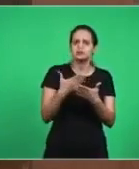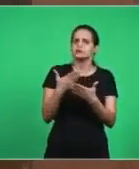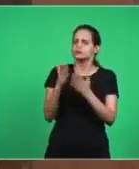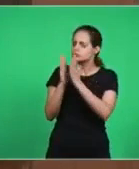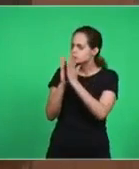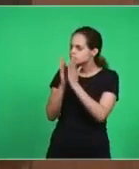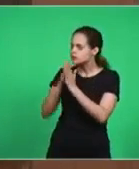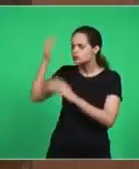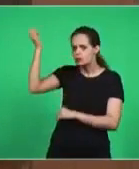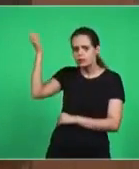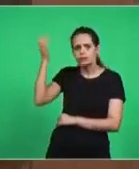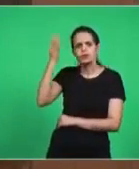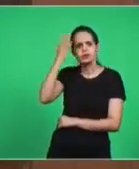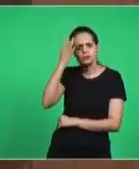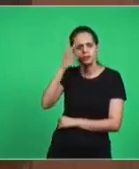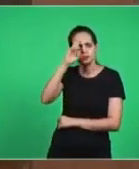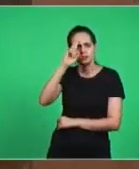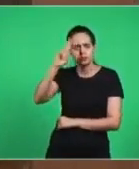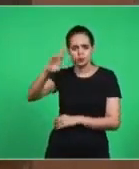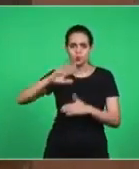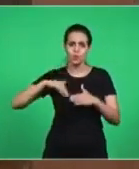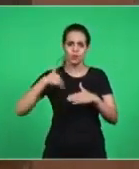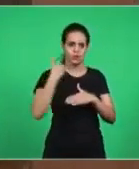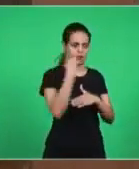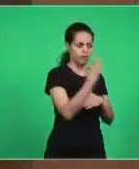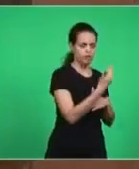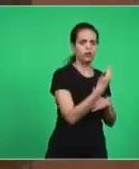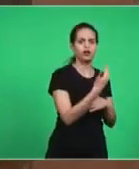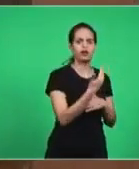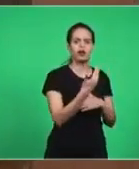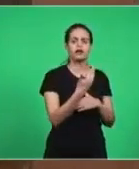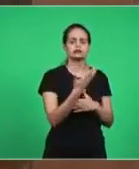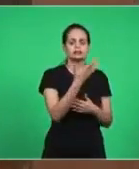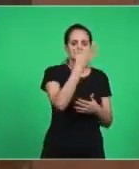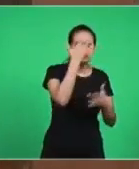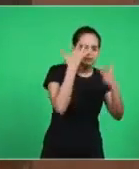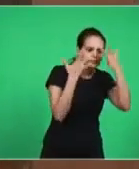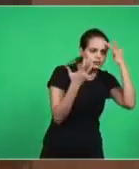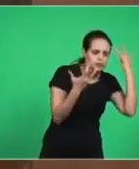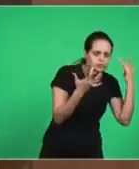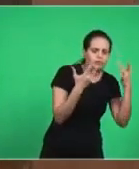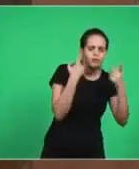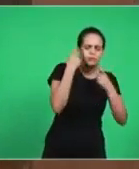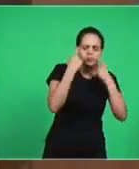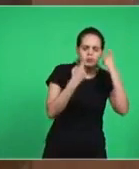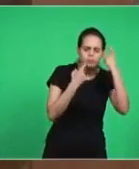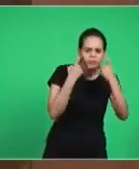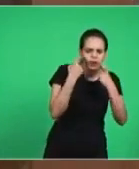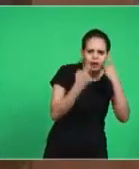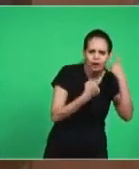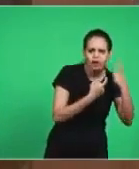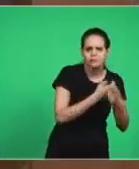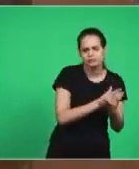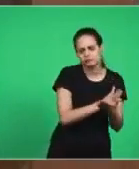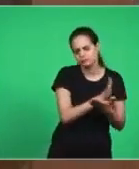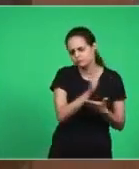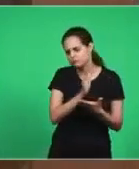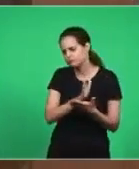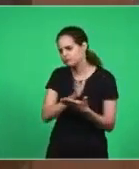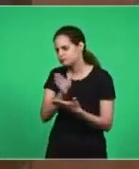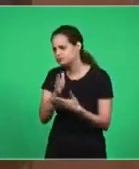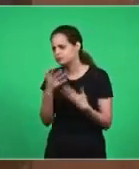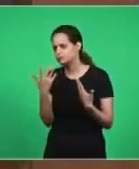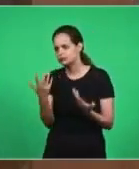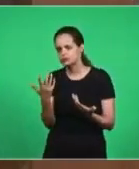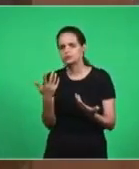were influenced. People that were not even Christians, people that have concerns with their own spiritual lives, and they understand the moment in